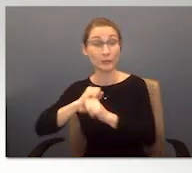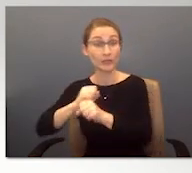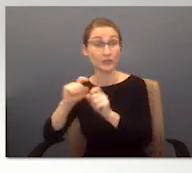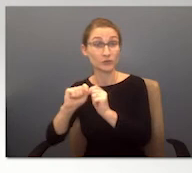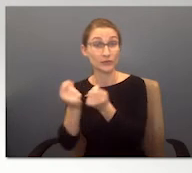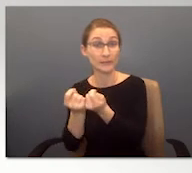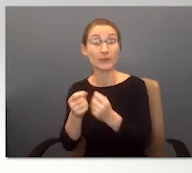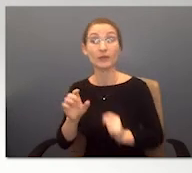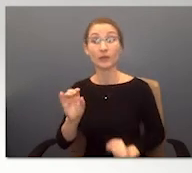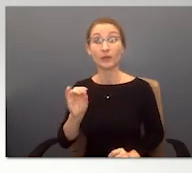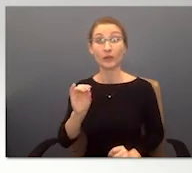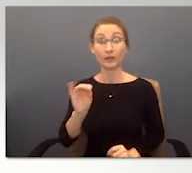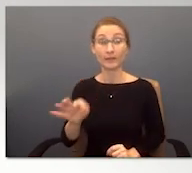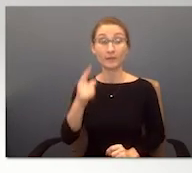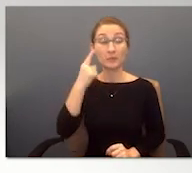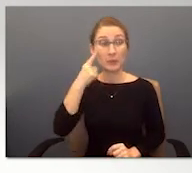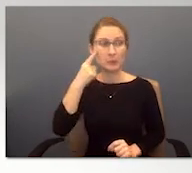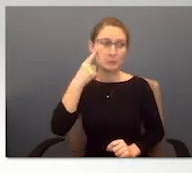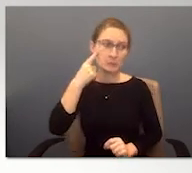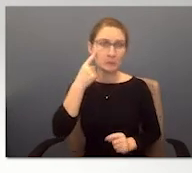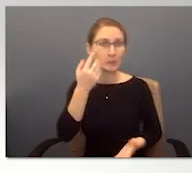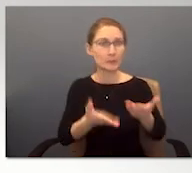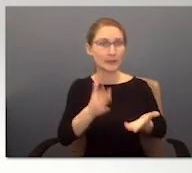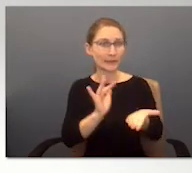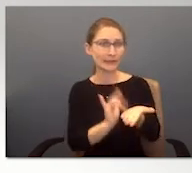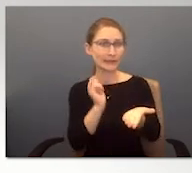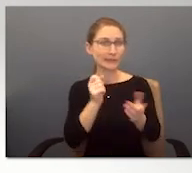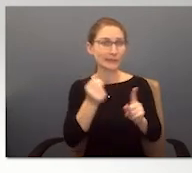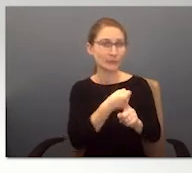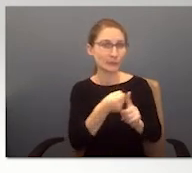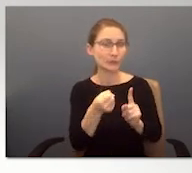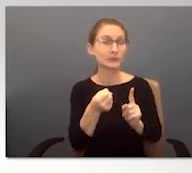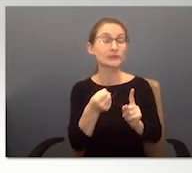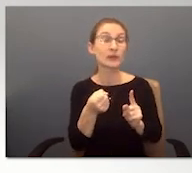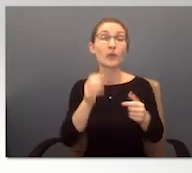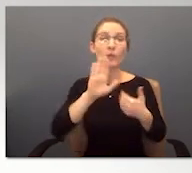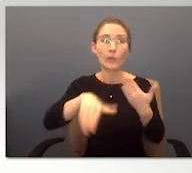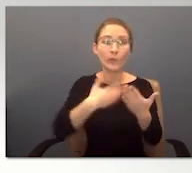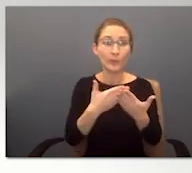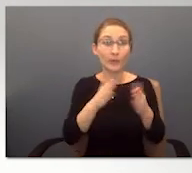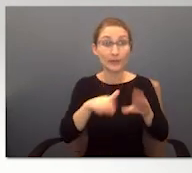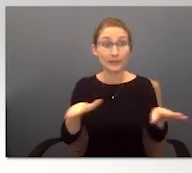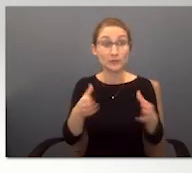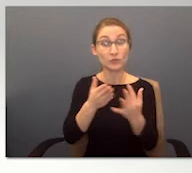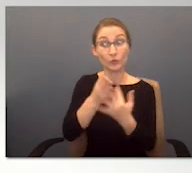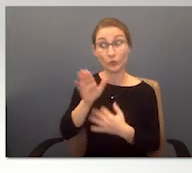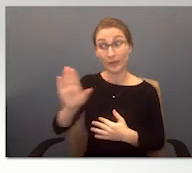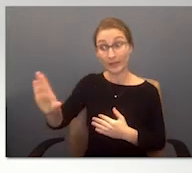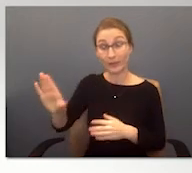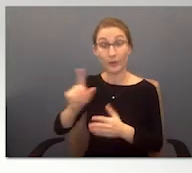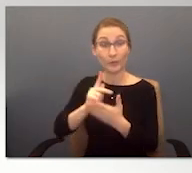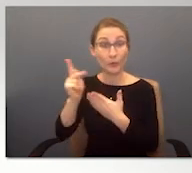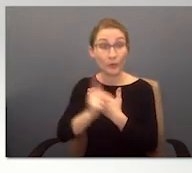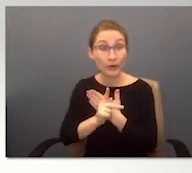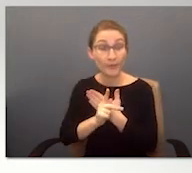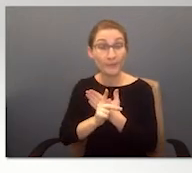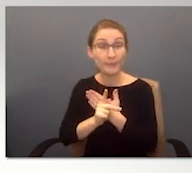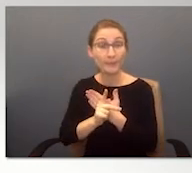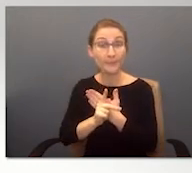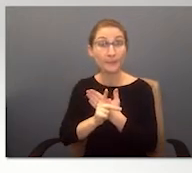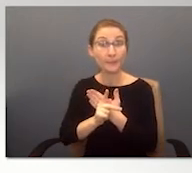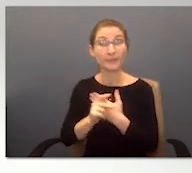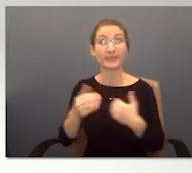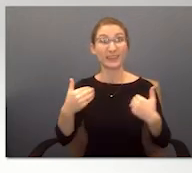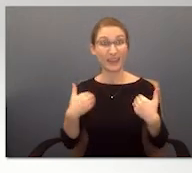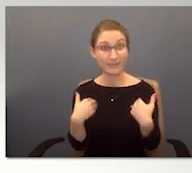child is alleged to have child abuse, we're making sure that all kids who come in through the CPT program who have a diagnosis